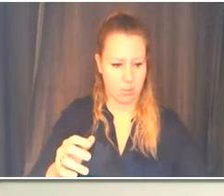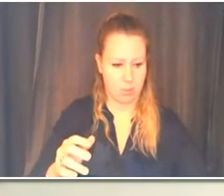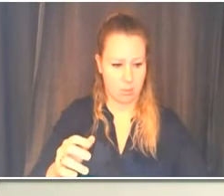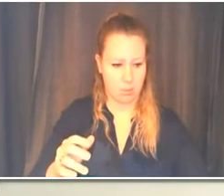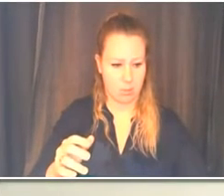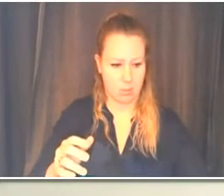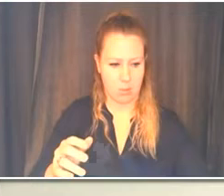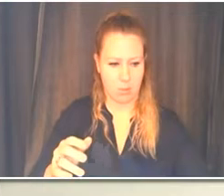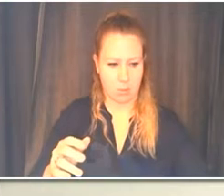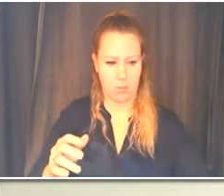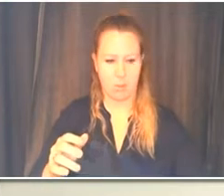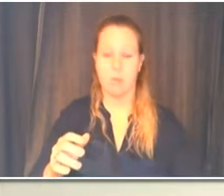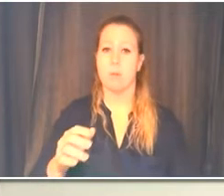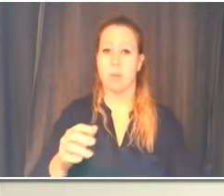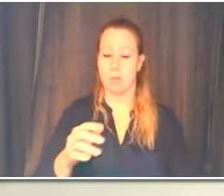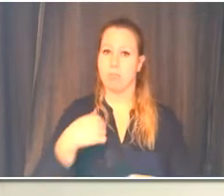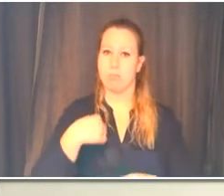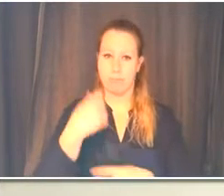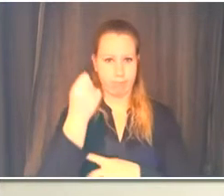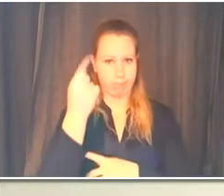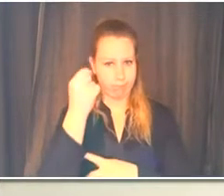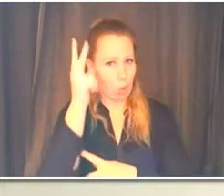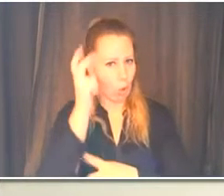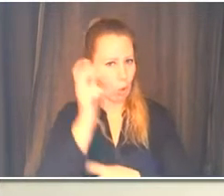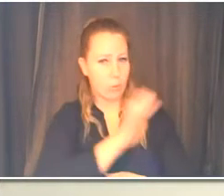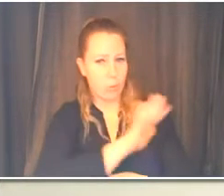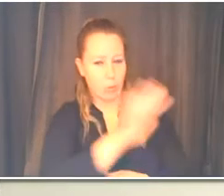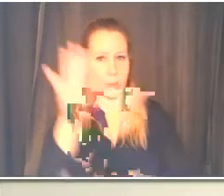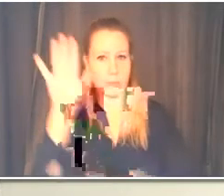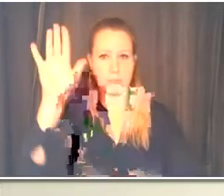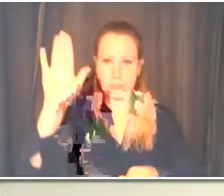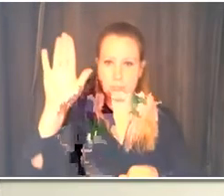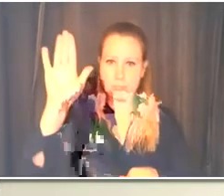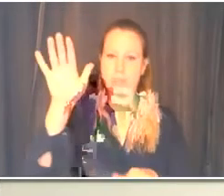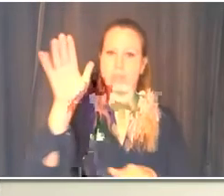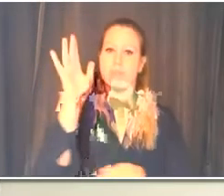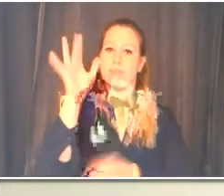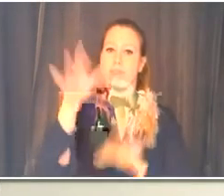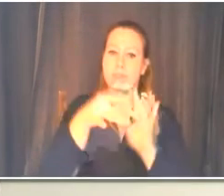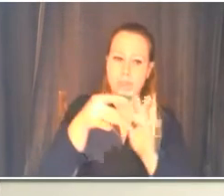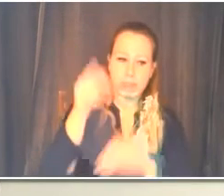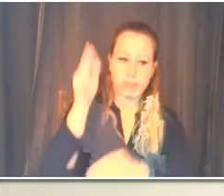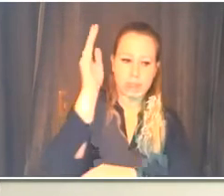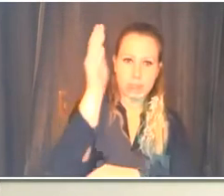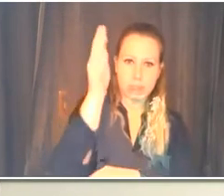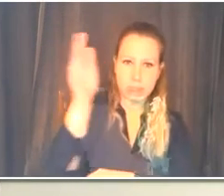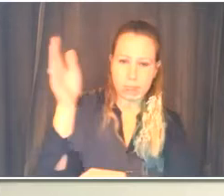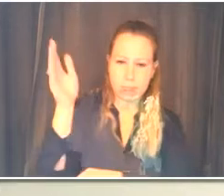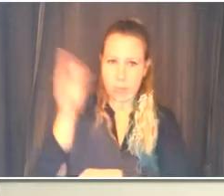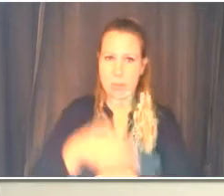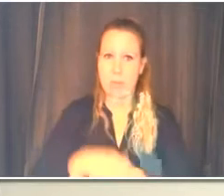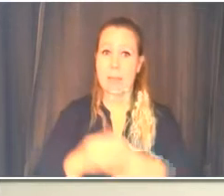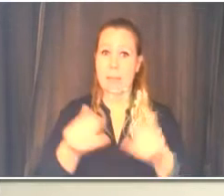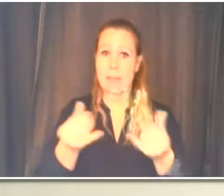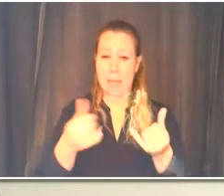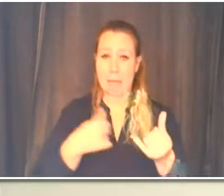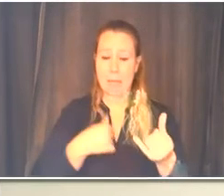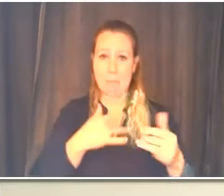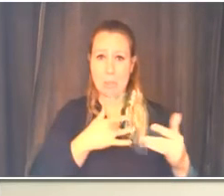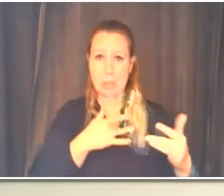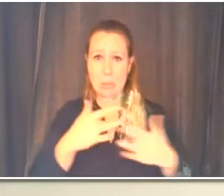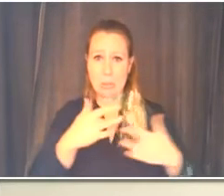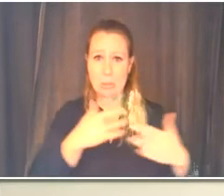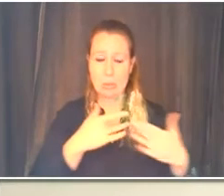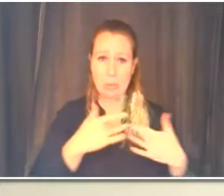circumstances that we find ourselves in right now that there are countless countless uh victims who